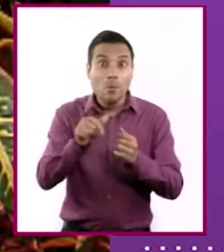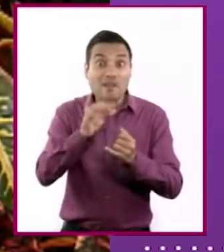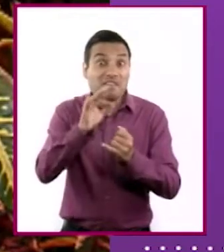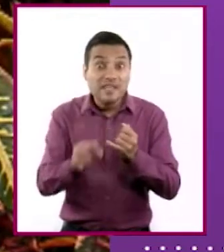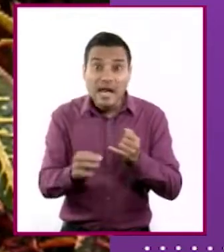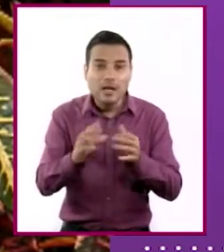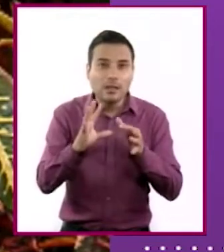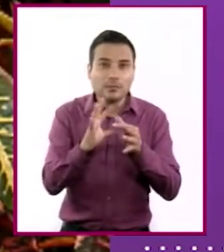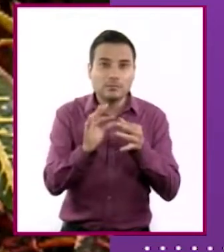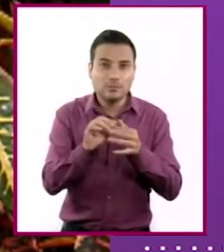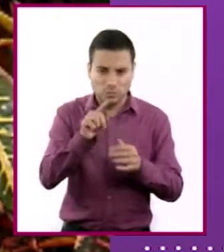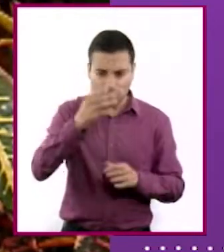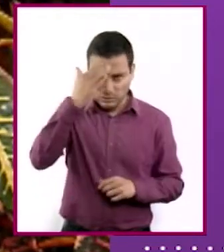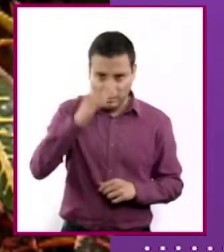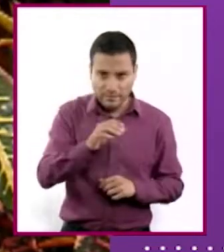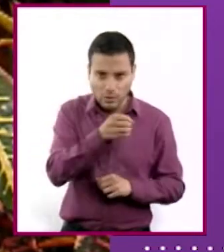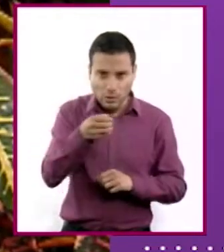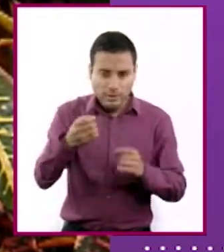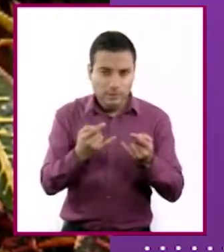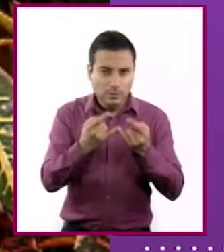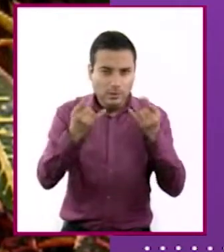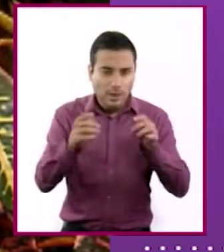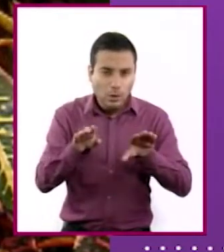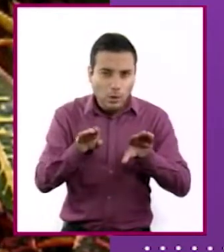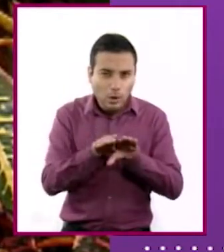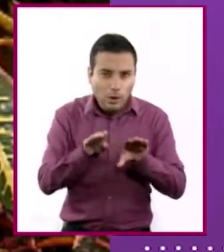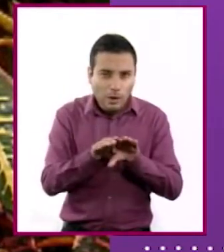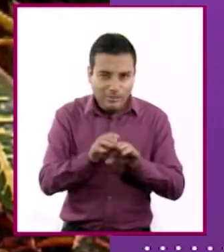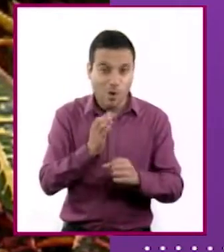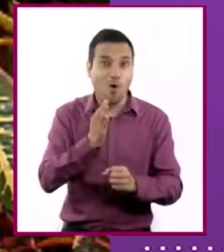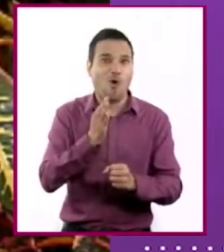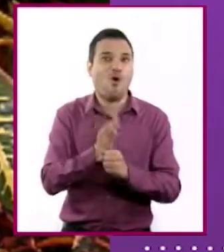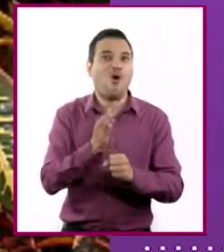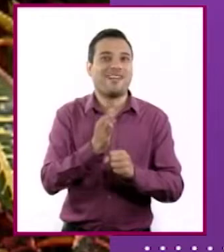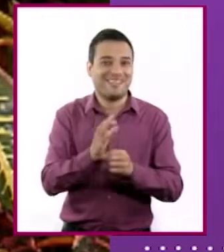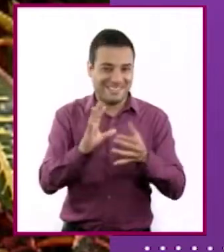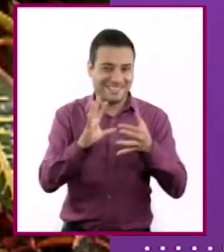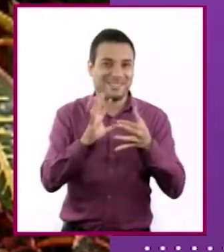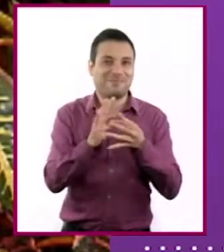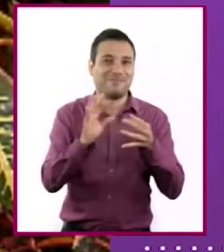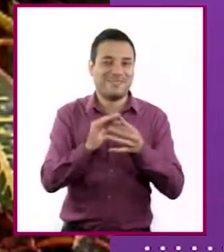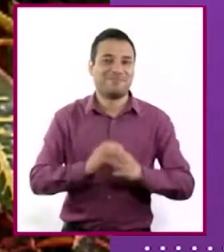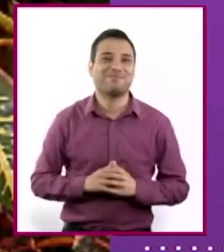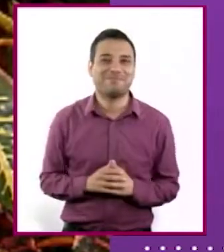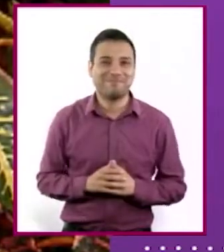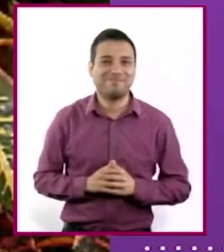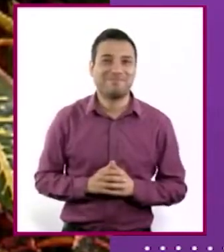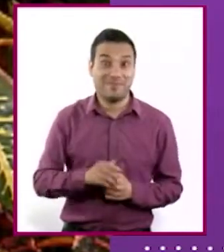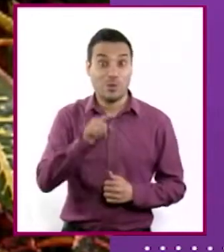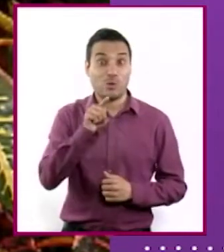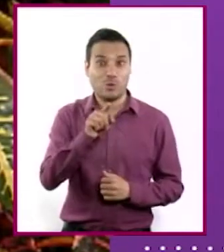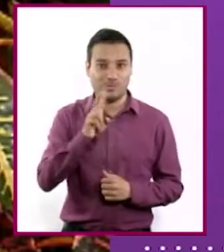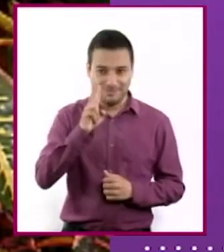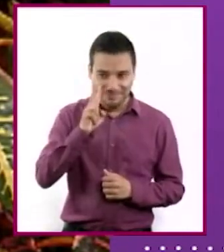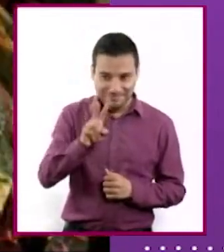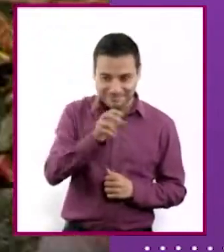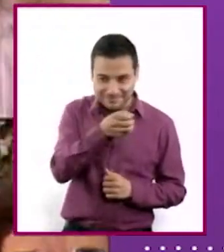acabó en esto. Pues lo descubriremos a través de la siguiente historia en esta lección.